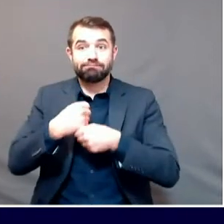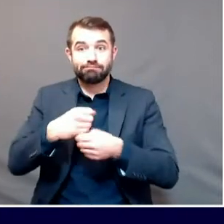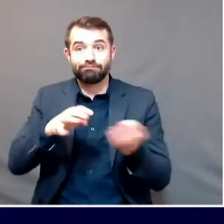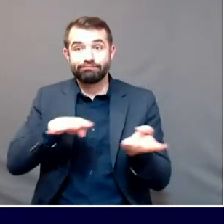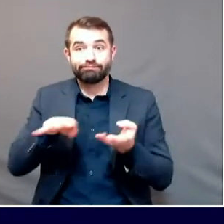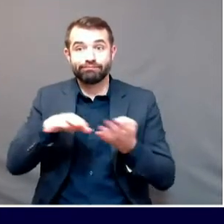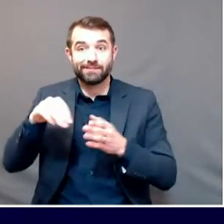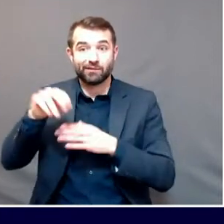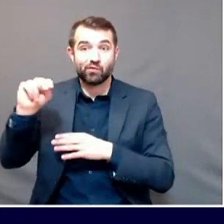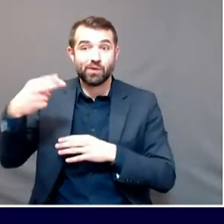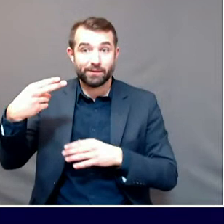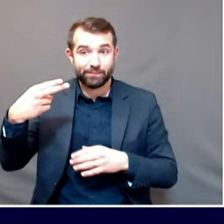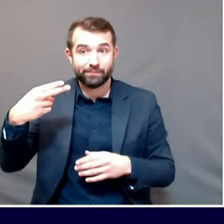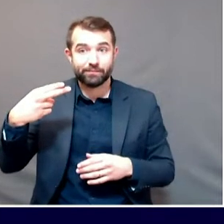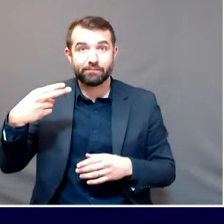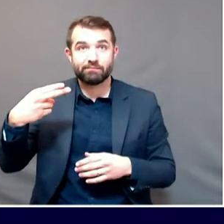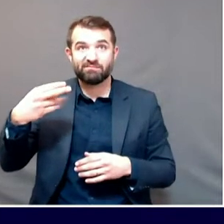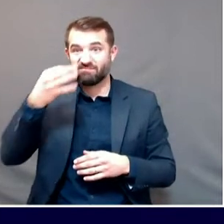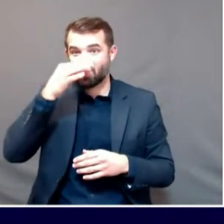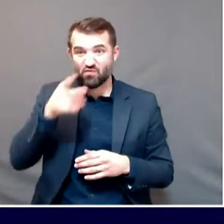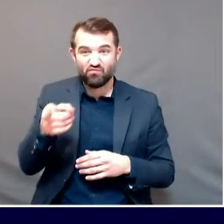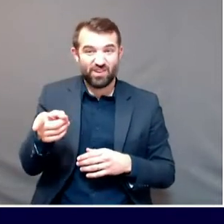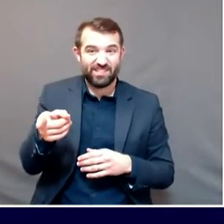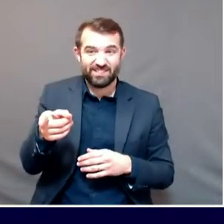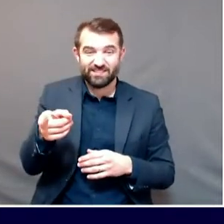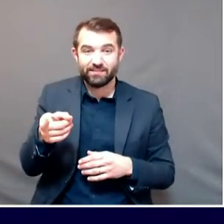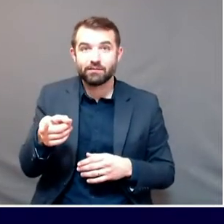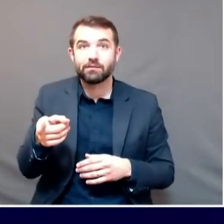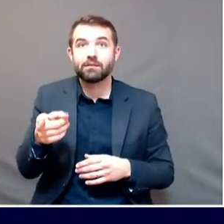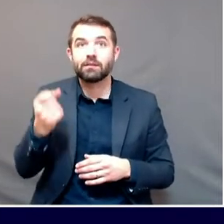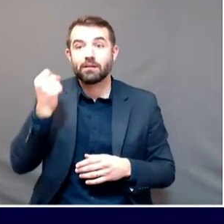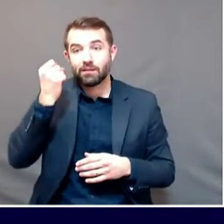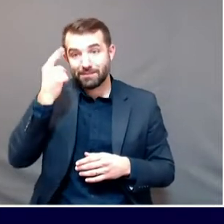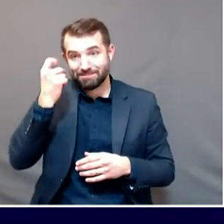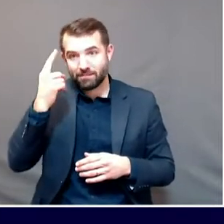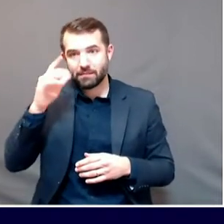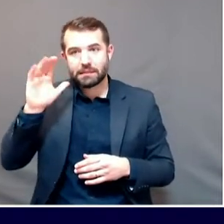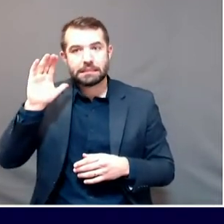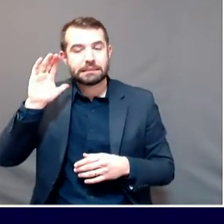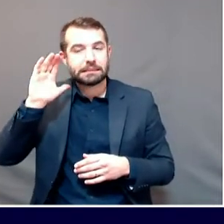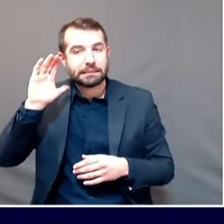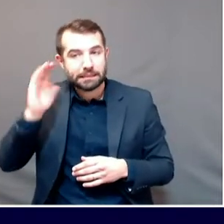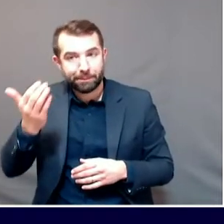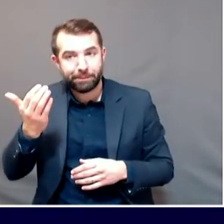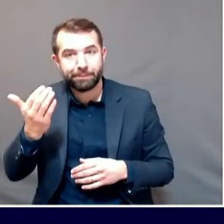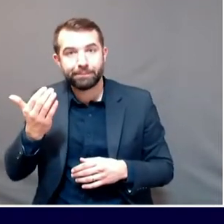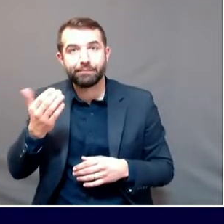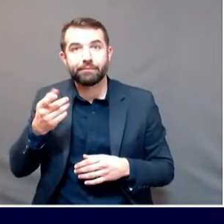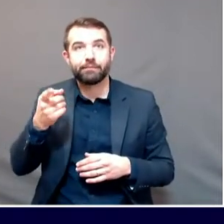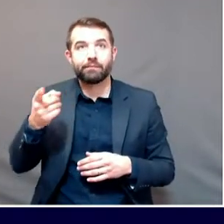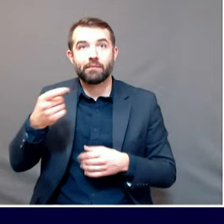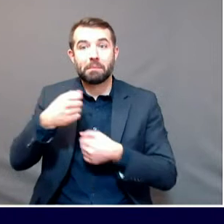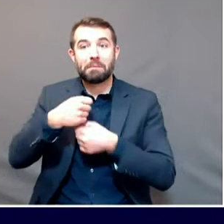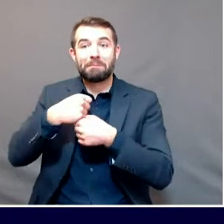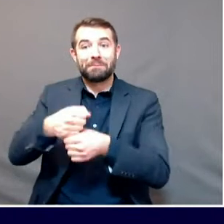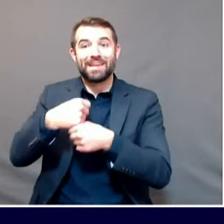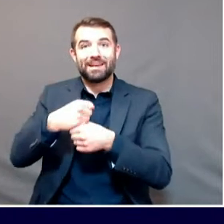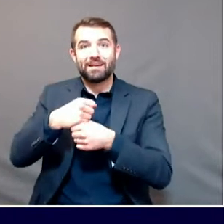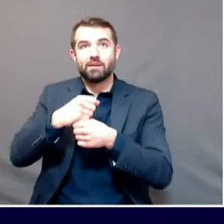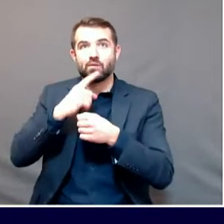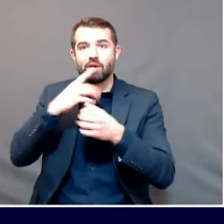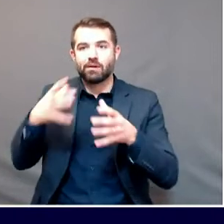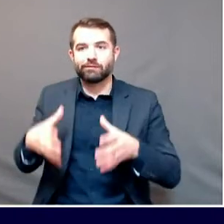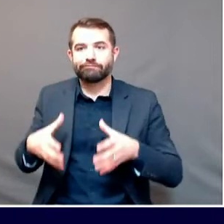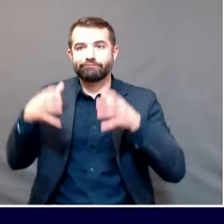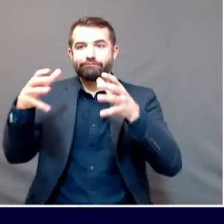likely centralized and then shipped back out from there. So I'm not aware of any immediate benefit or